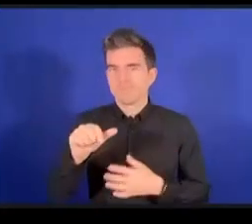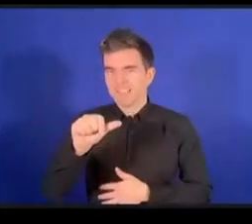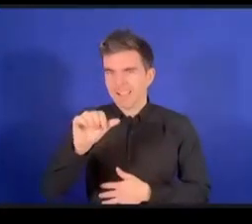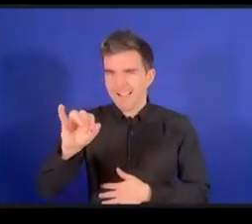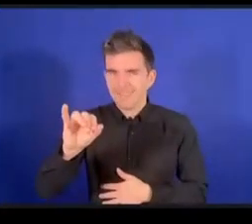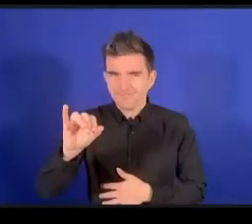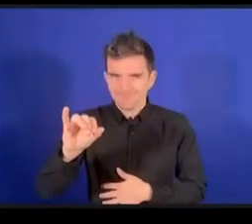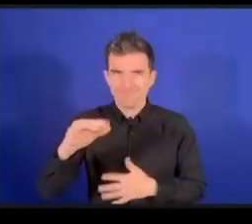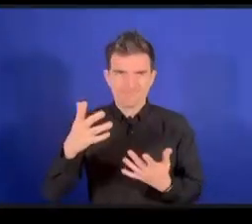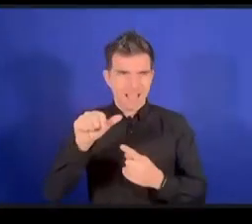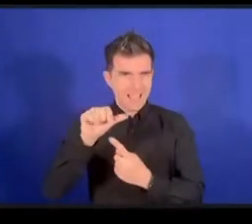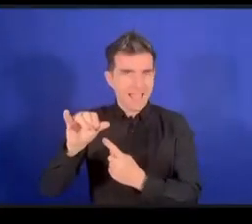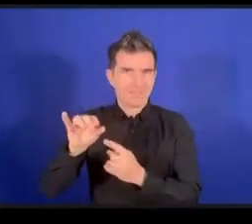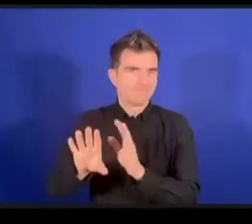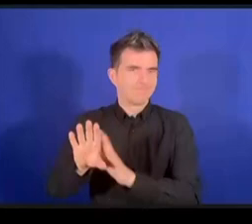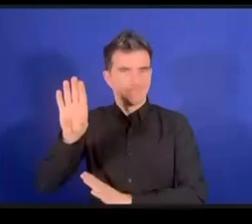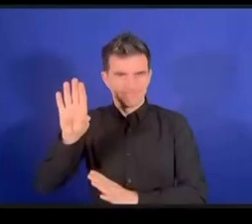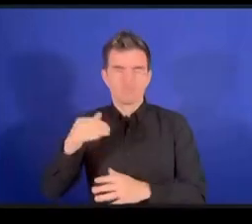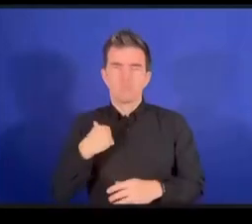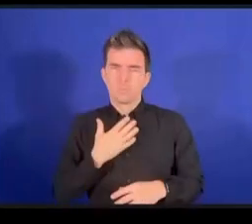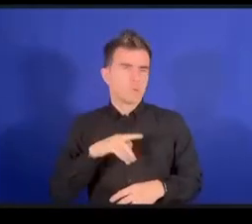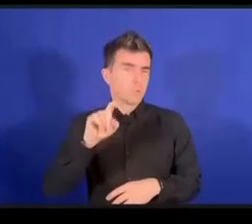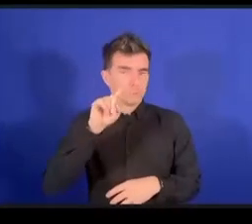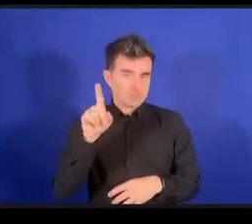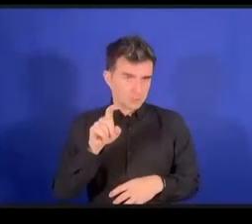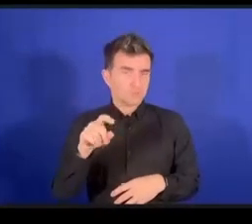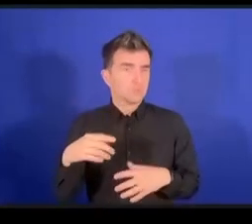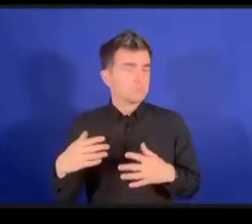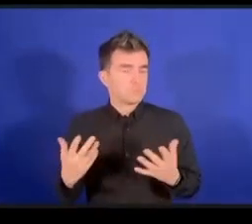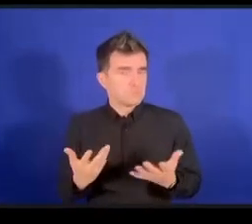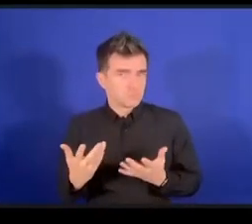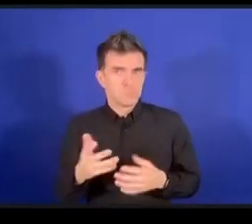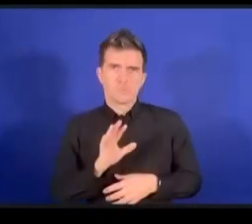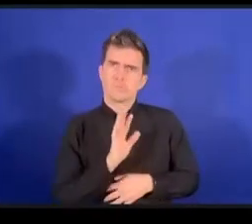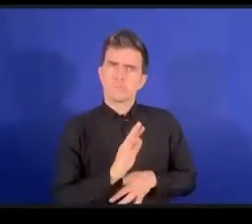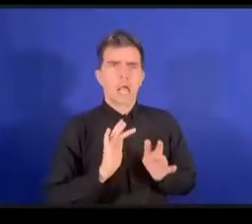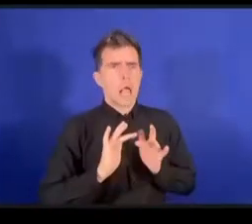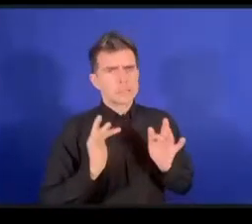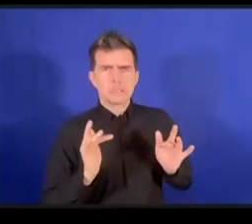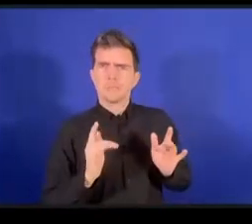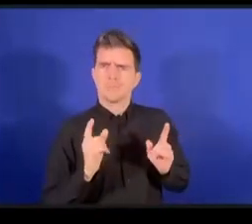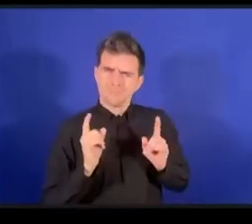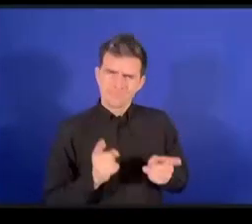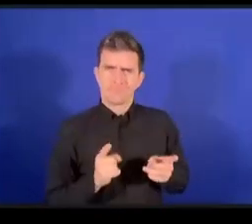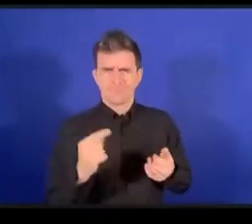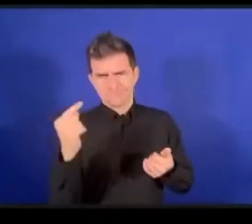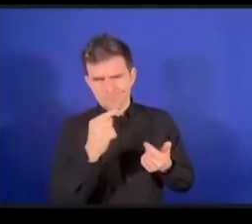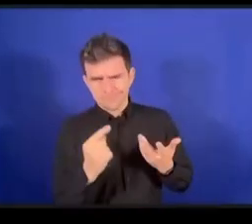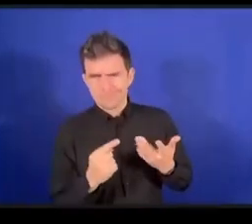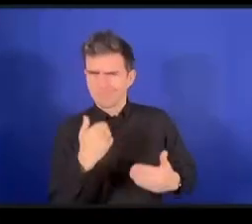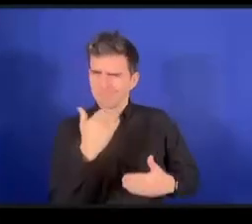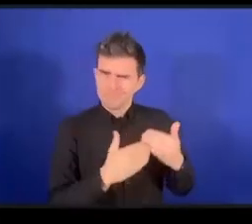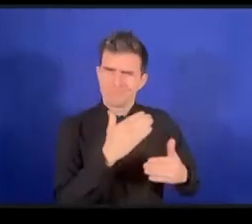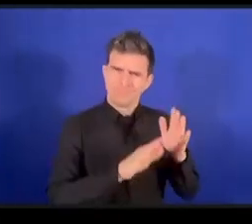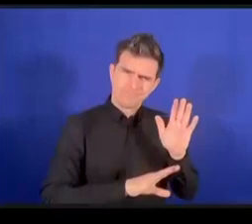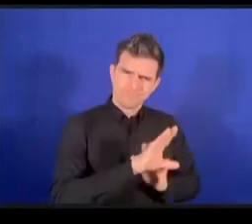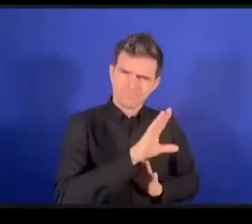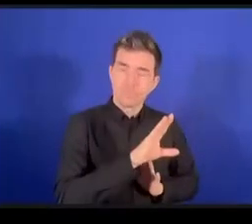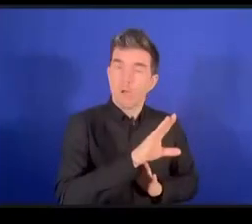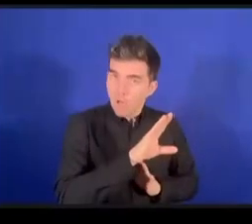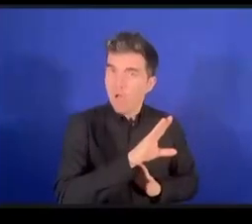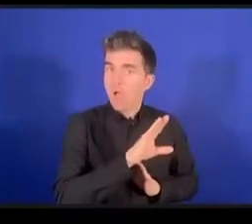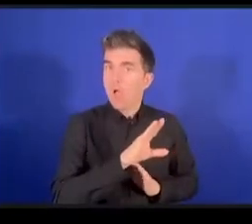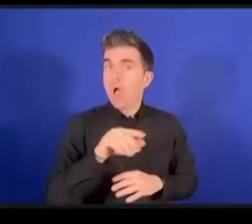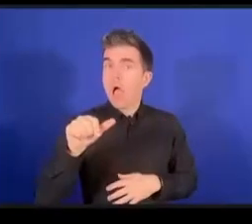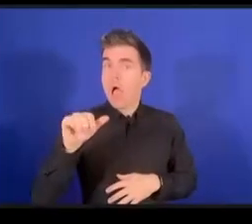through artificial intelligence? Or the other way around, how can AI be deployed to the benefit of the core